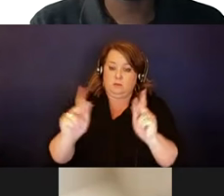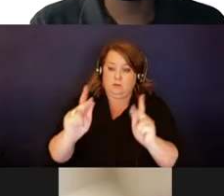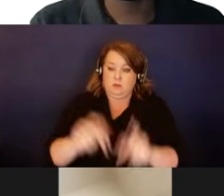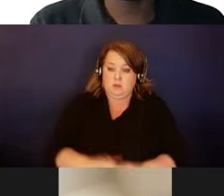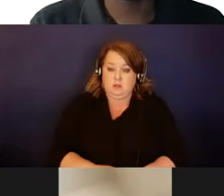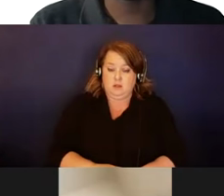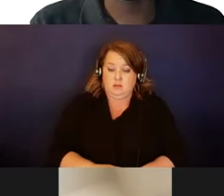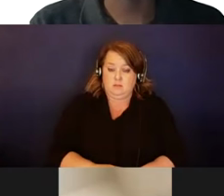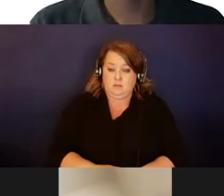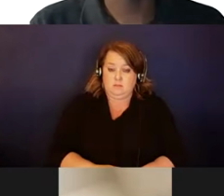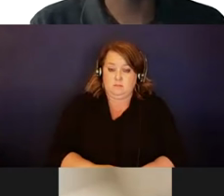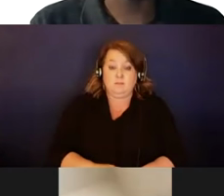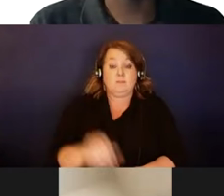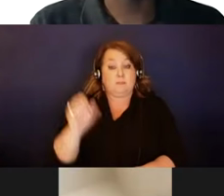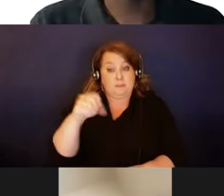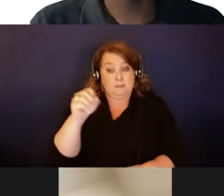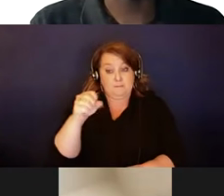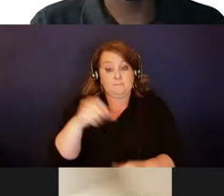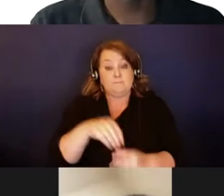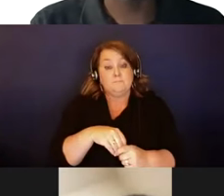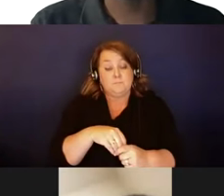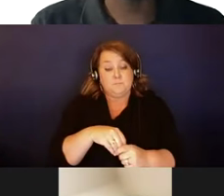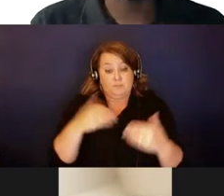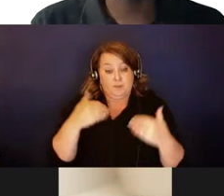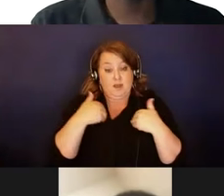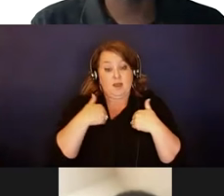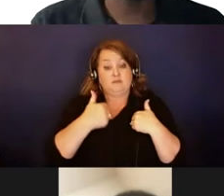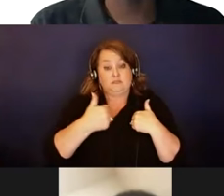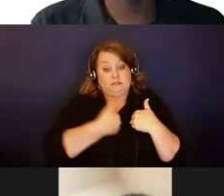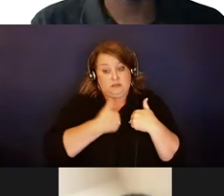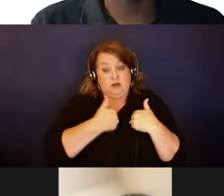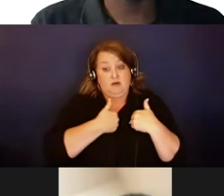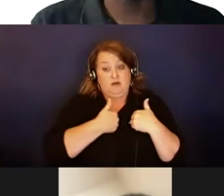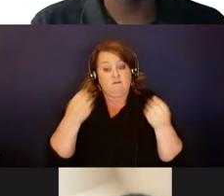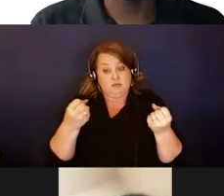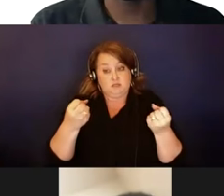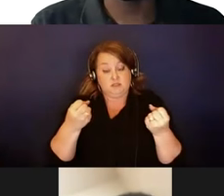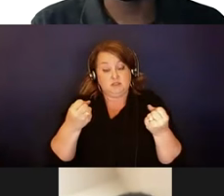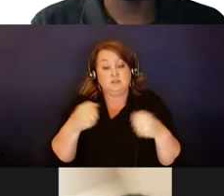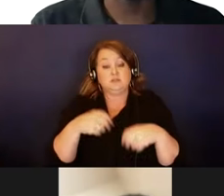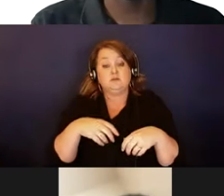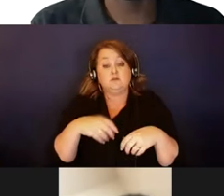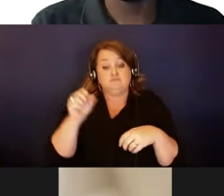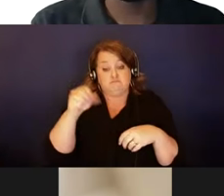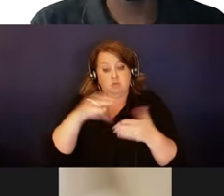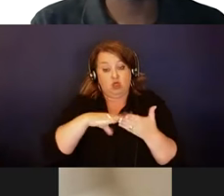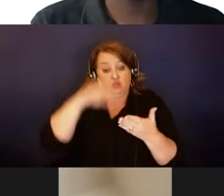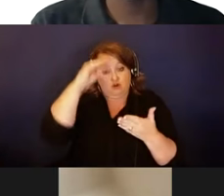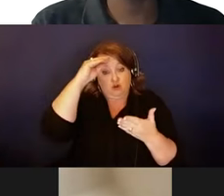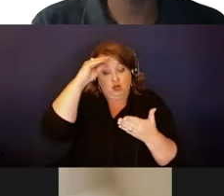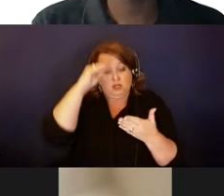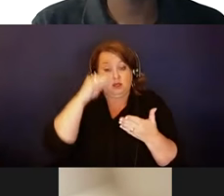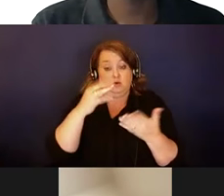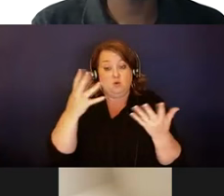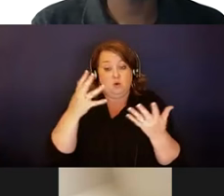and yourself. Yeah, so having self-confidence and also learning the work of what an advocate